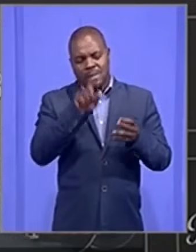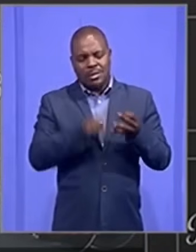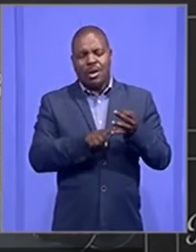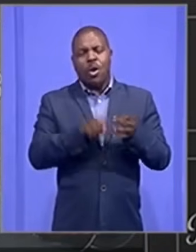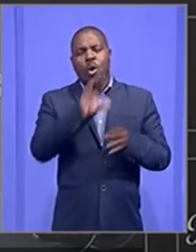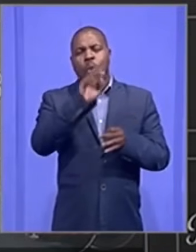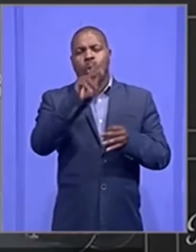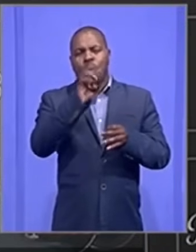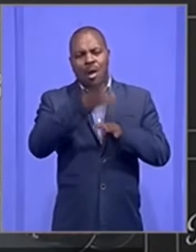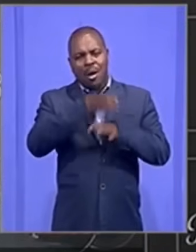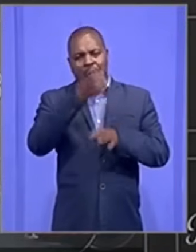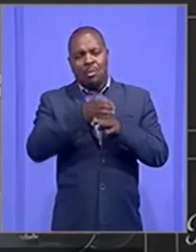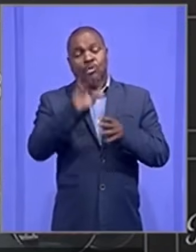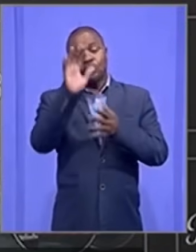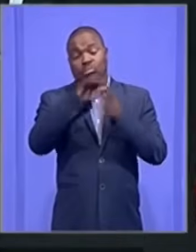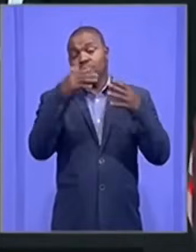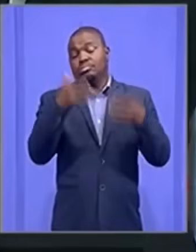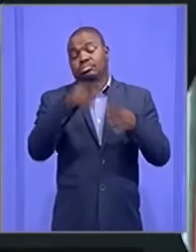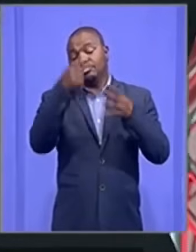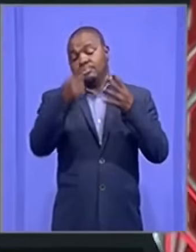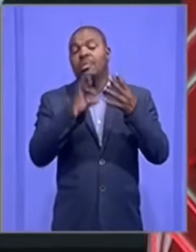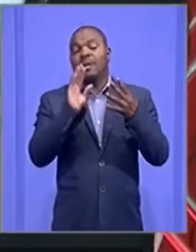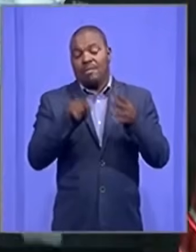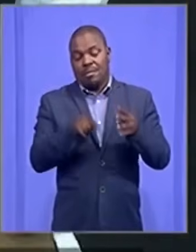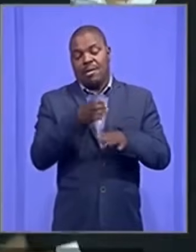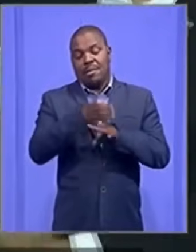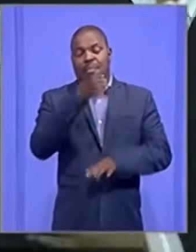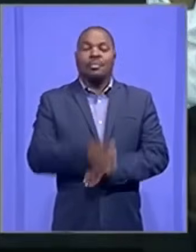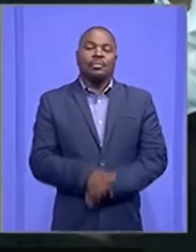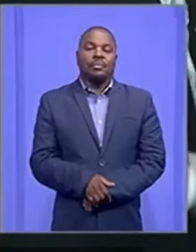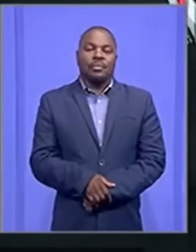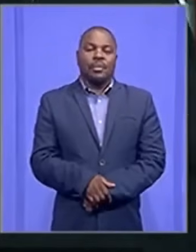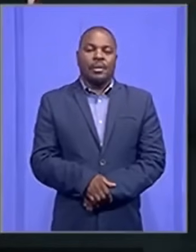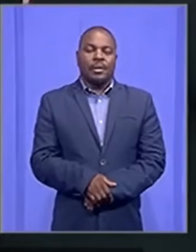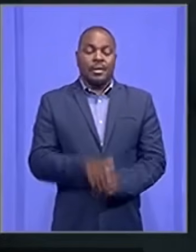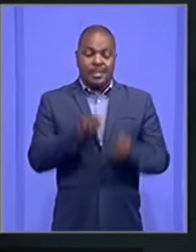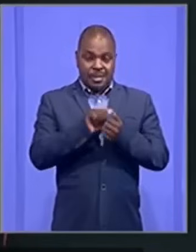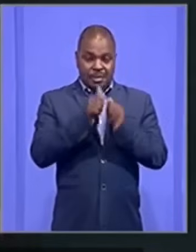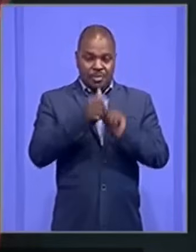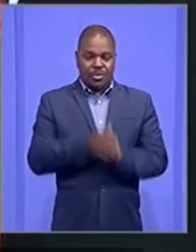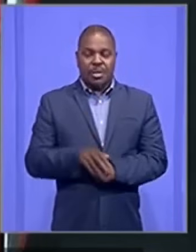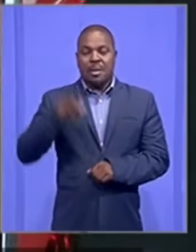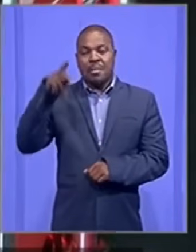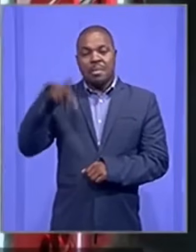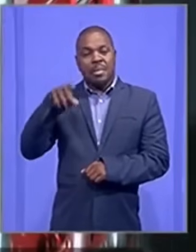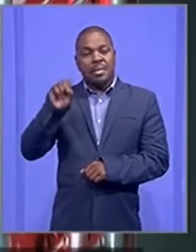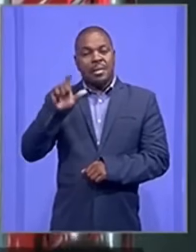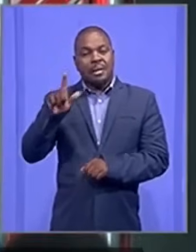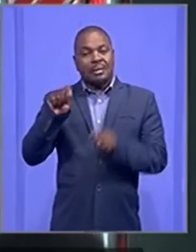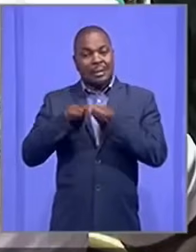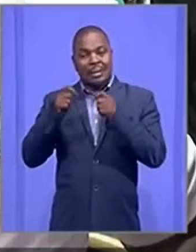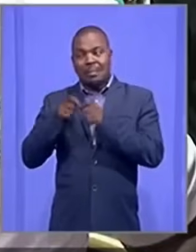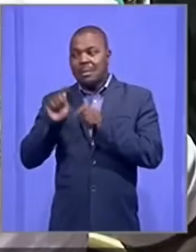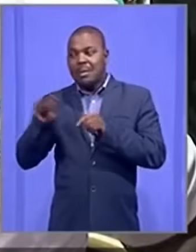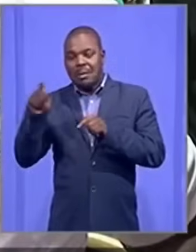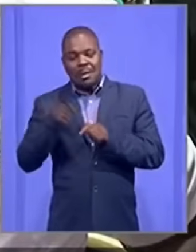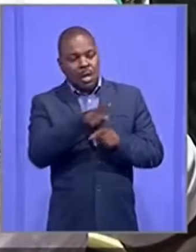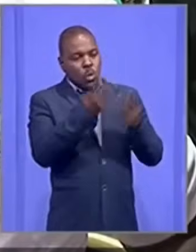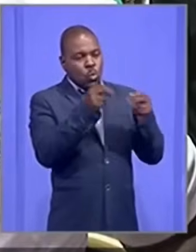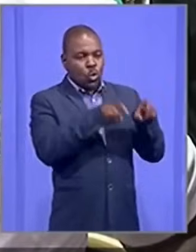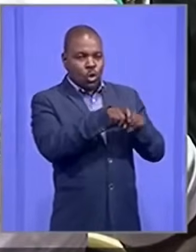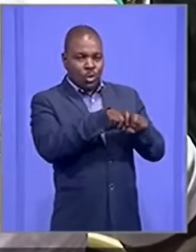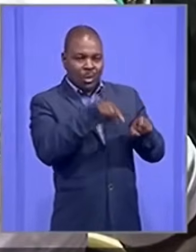has lots of great stories to tell. Di papading di tlhopa tsa PSL di amogetse ka Sepedi phadisano